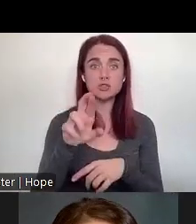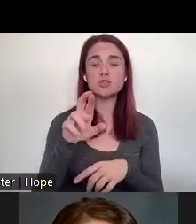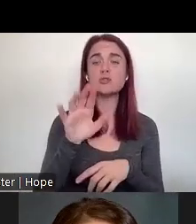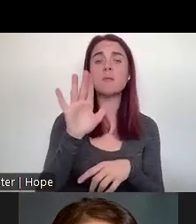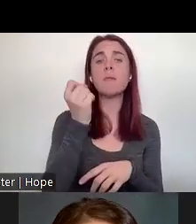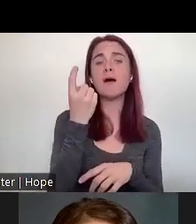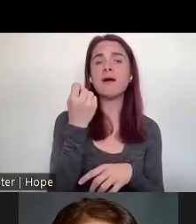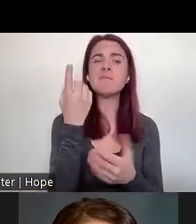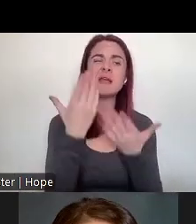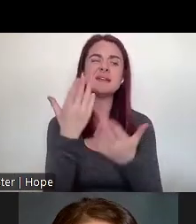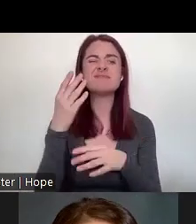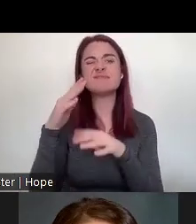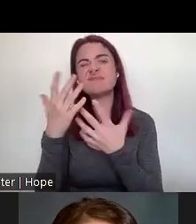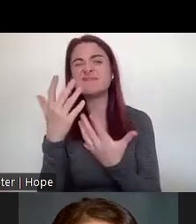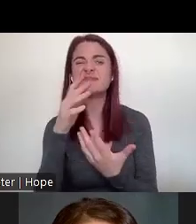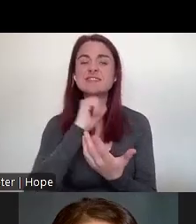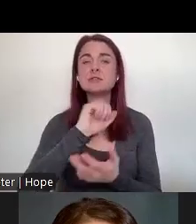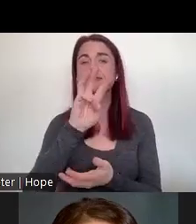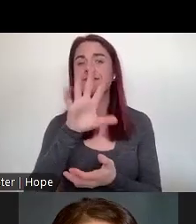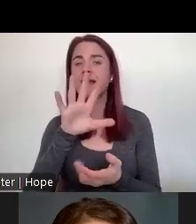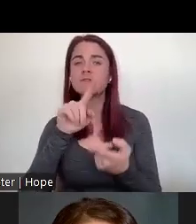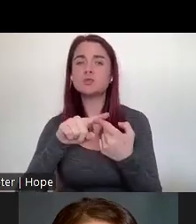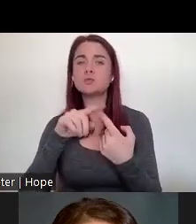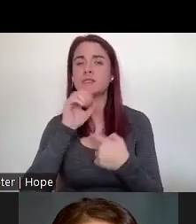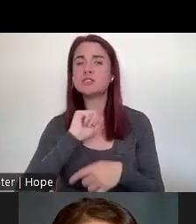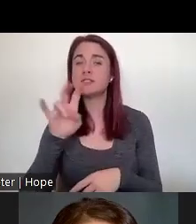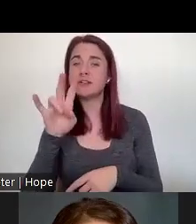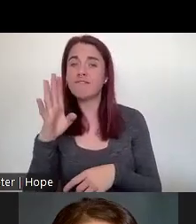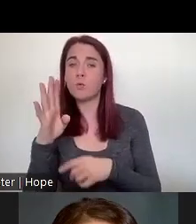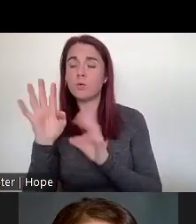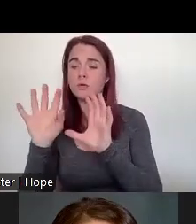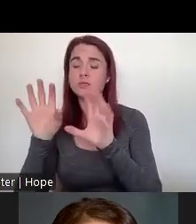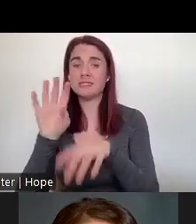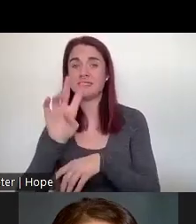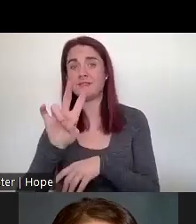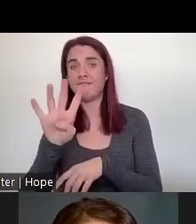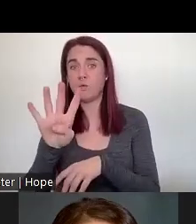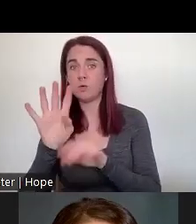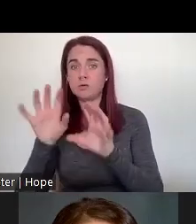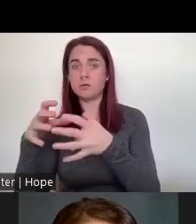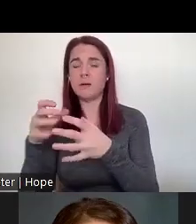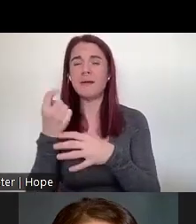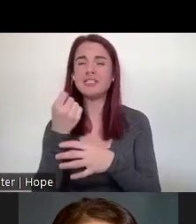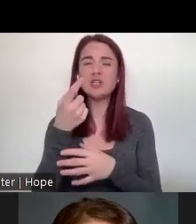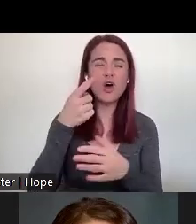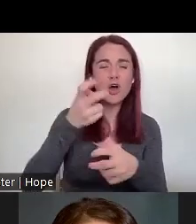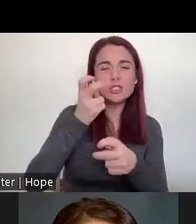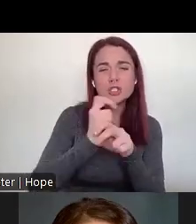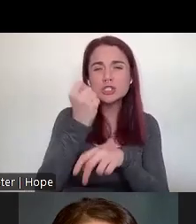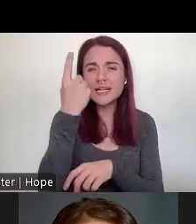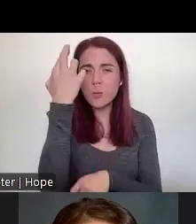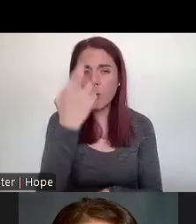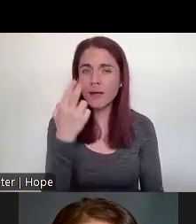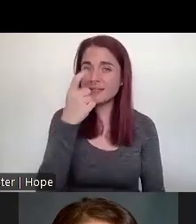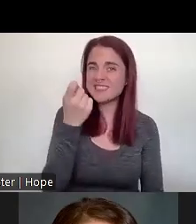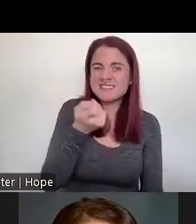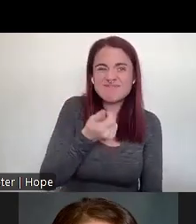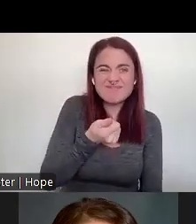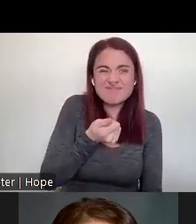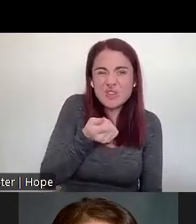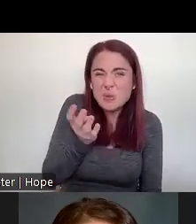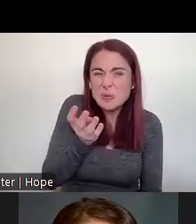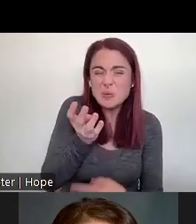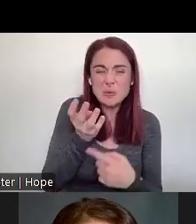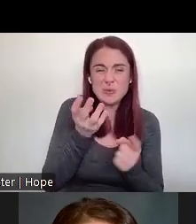the 65 to 74-year-old age group. But this is hard to interpret because there are so few cases, which is a really good